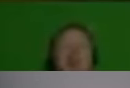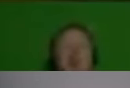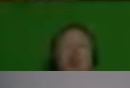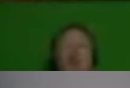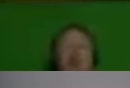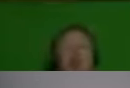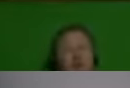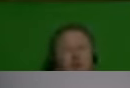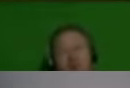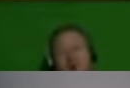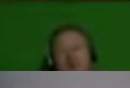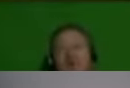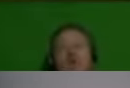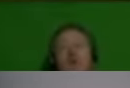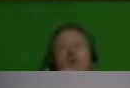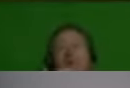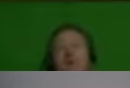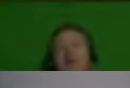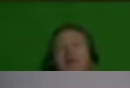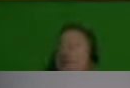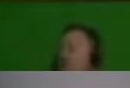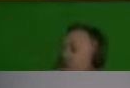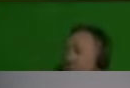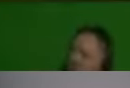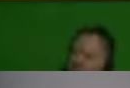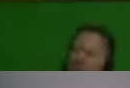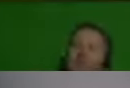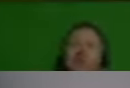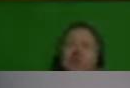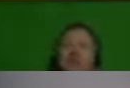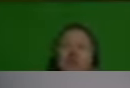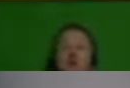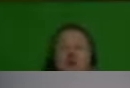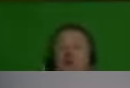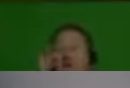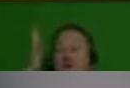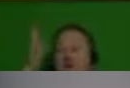Thank you. Your time has now expired. The next speaker is the Honourable Beasley.